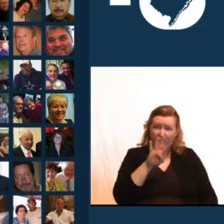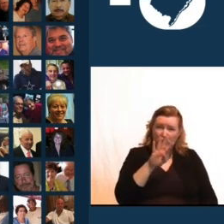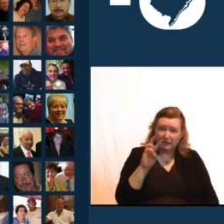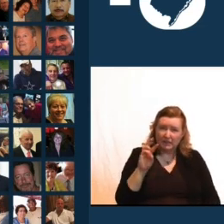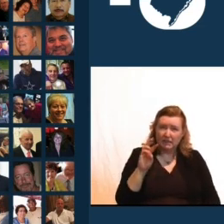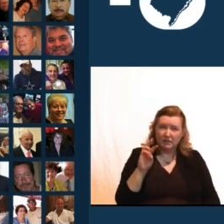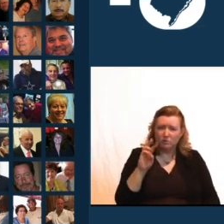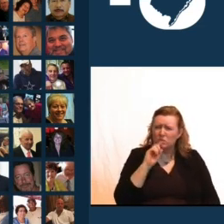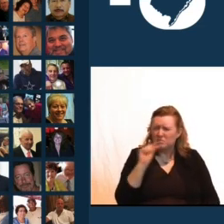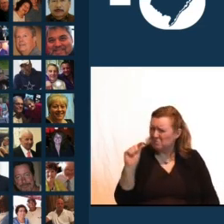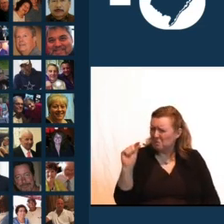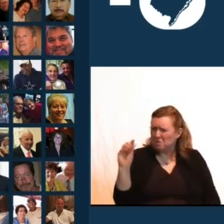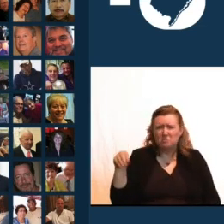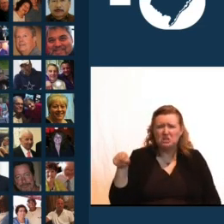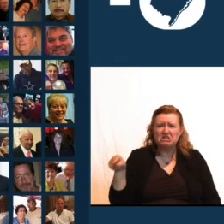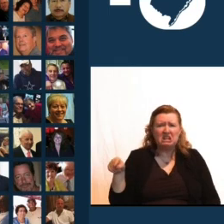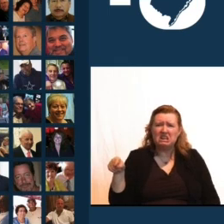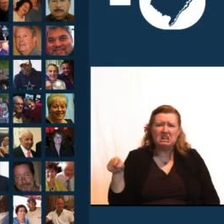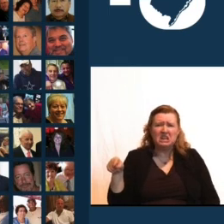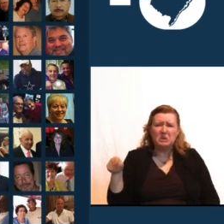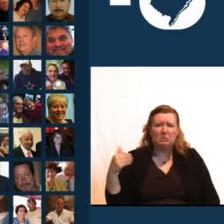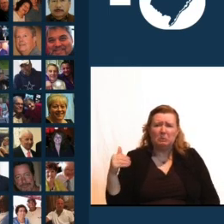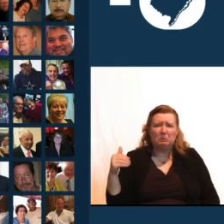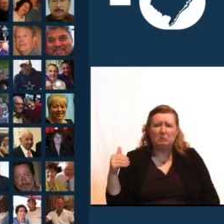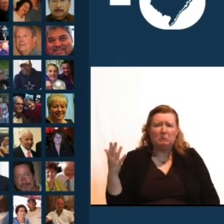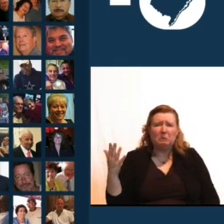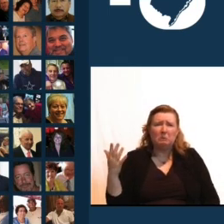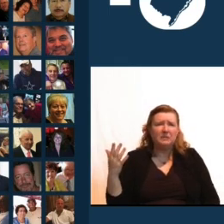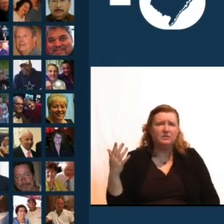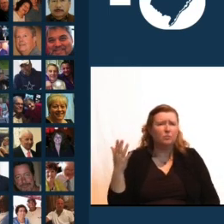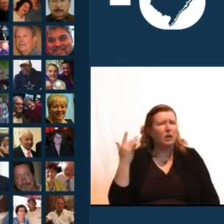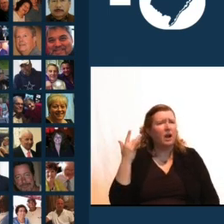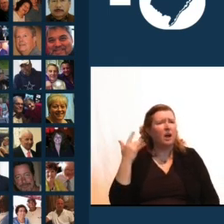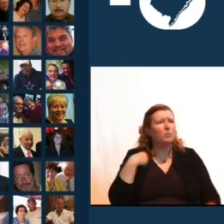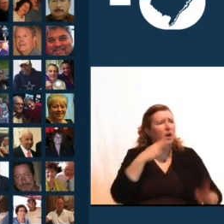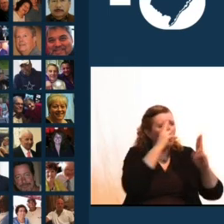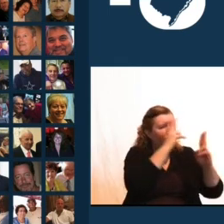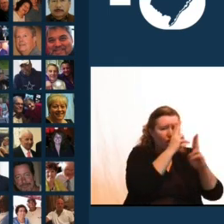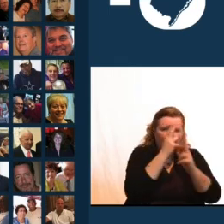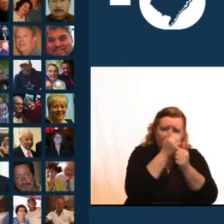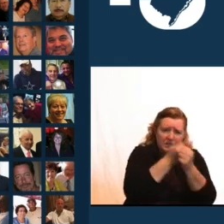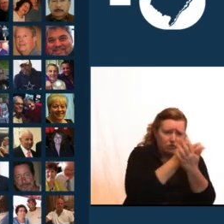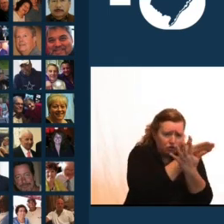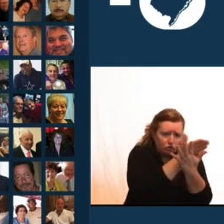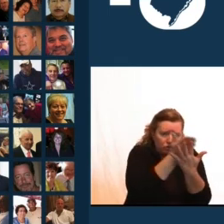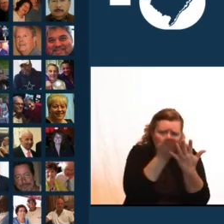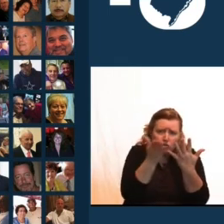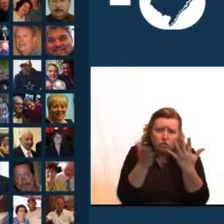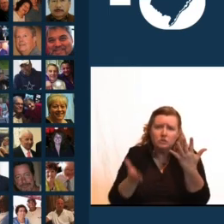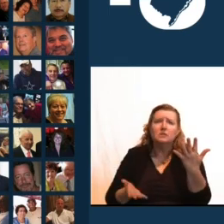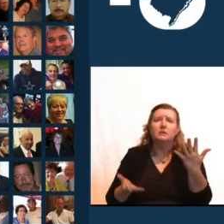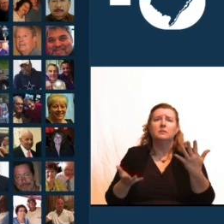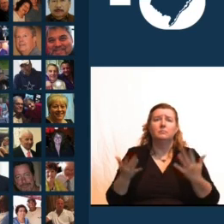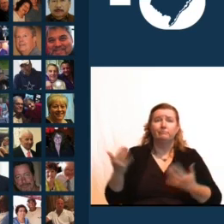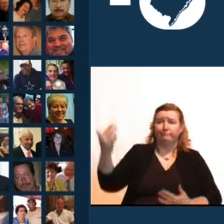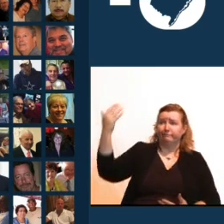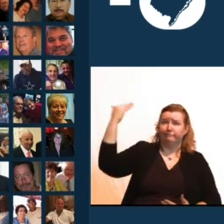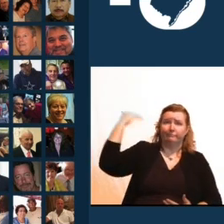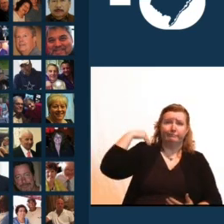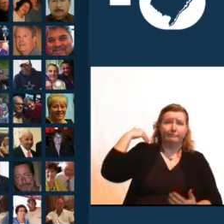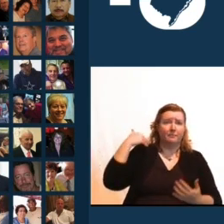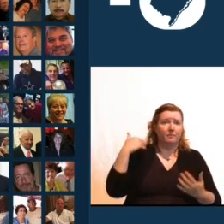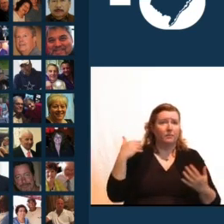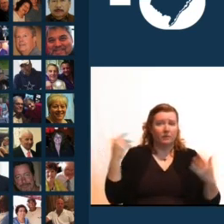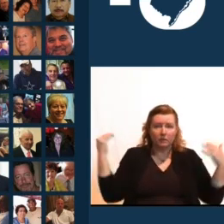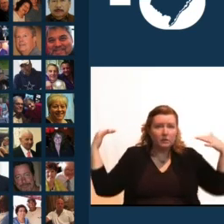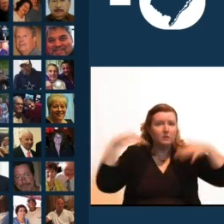to make the hard decision to keep families and friends from gathering for funerals. In lieu of those somber ceremonies, we turned